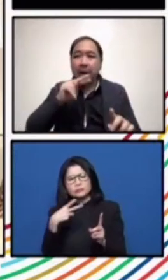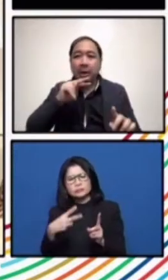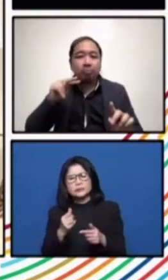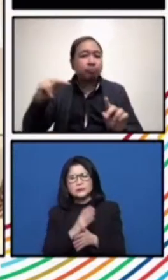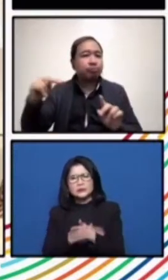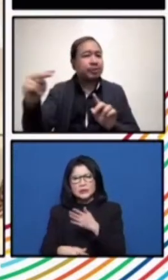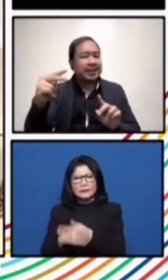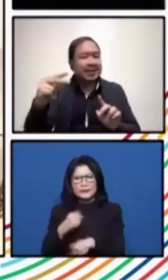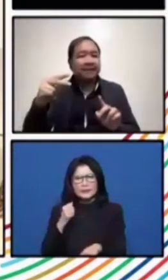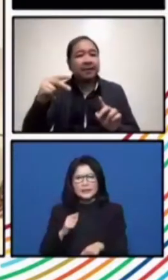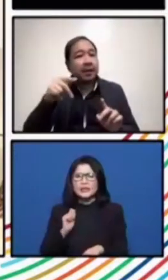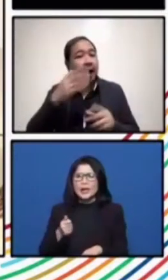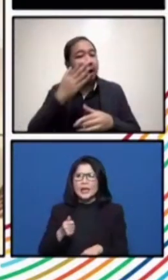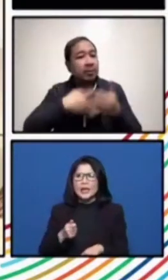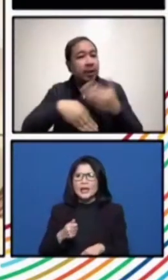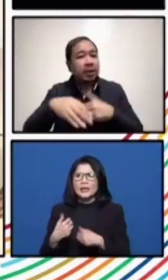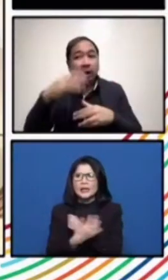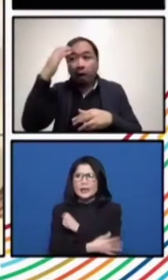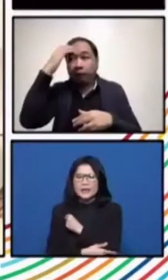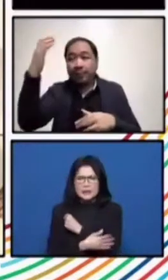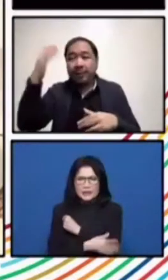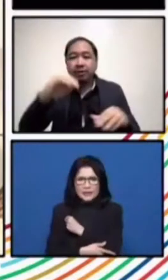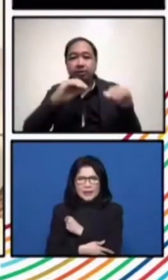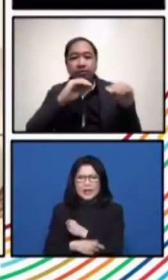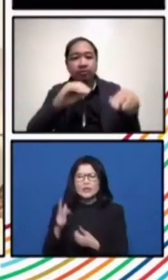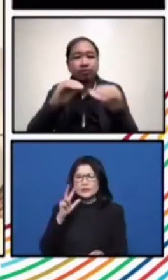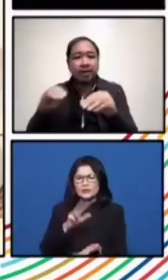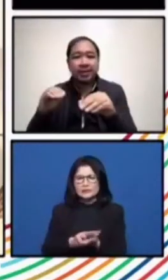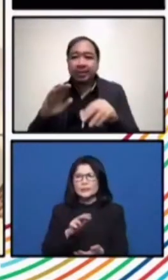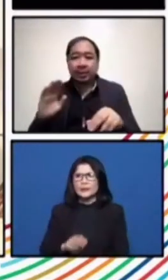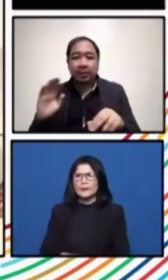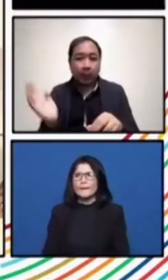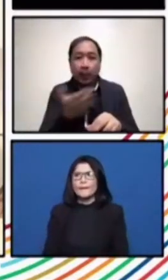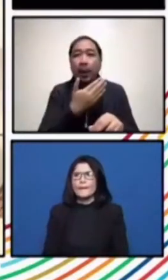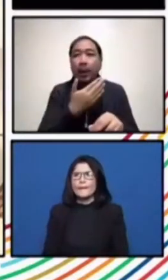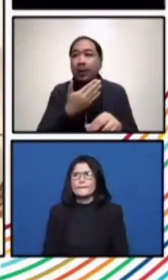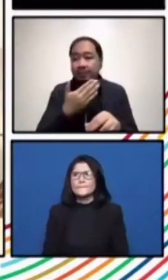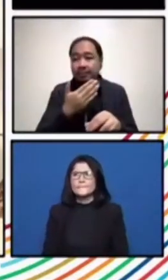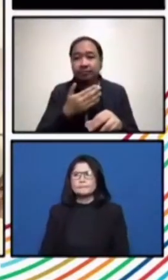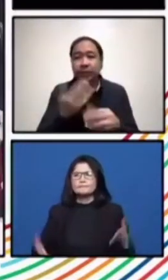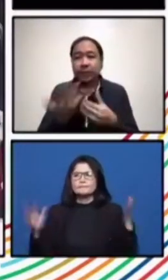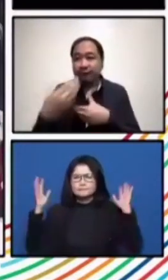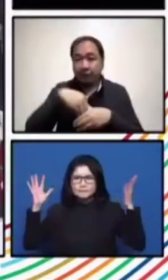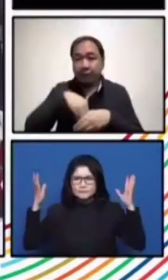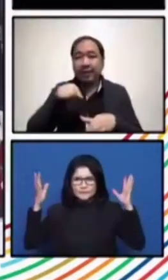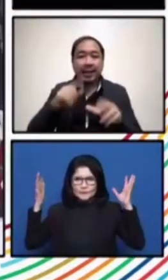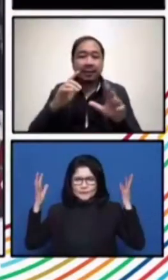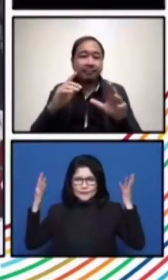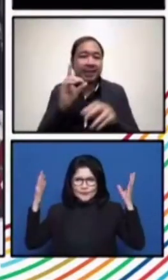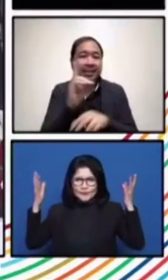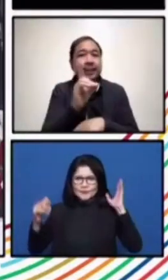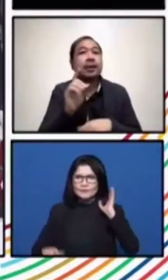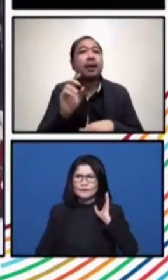state needs to conduct training for officials in this field thank you thank you